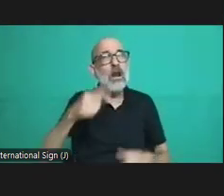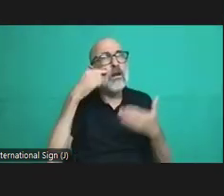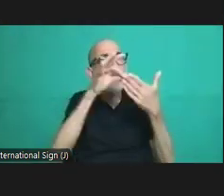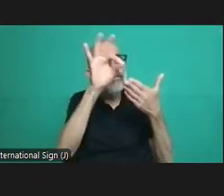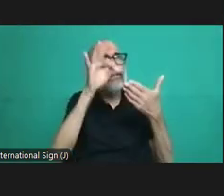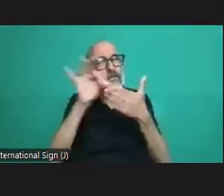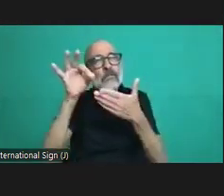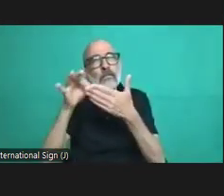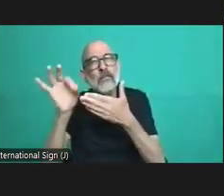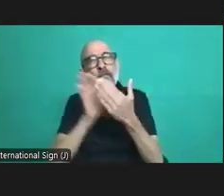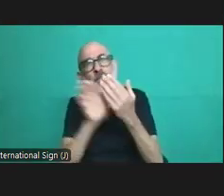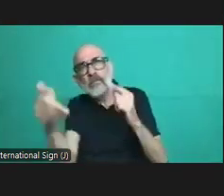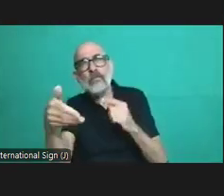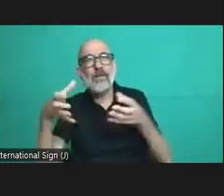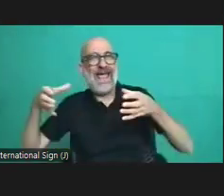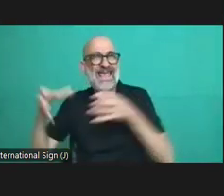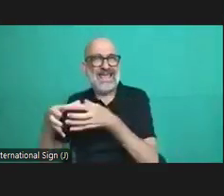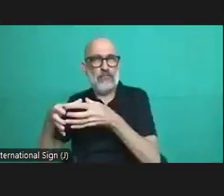to spend the funds wisely.